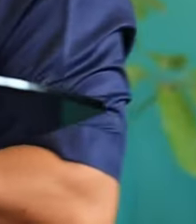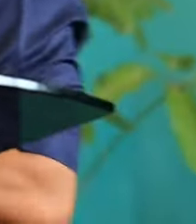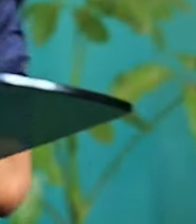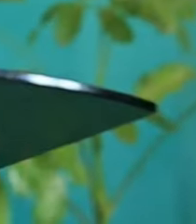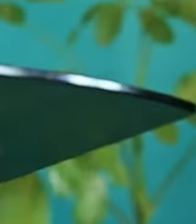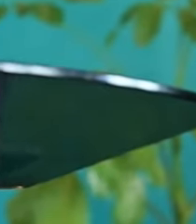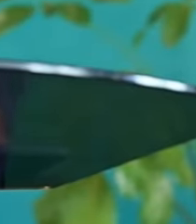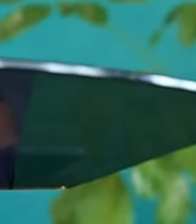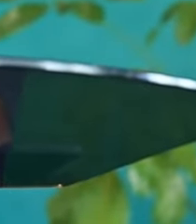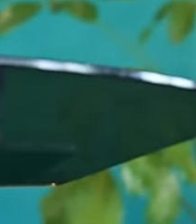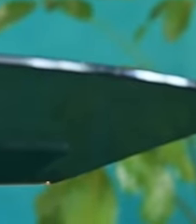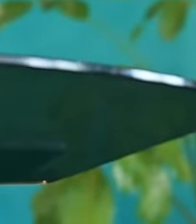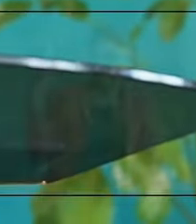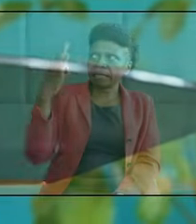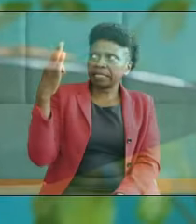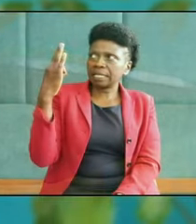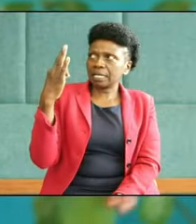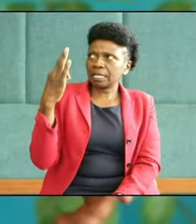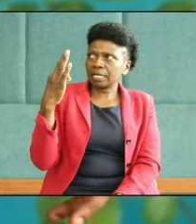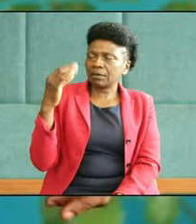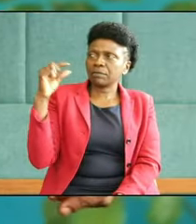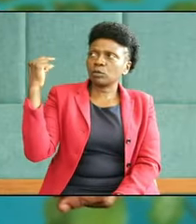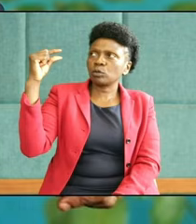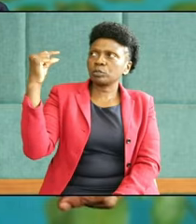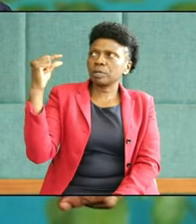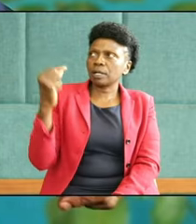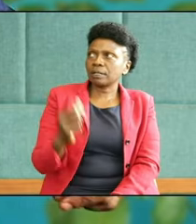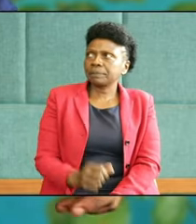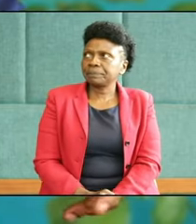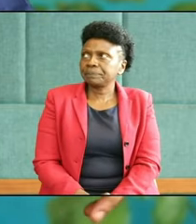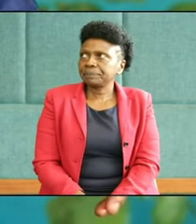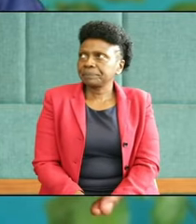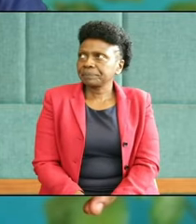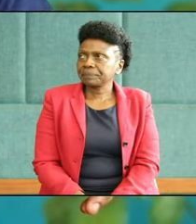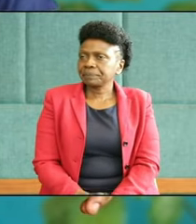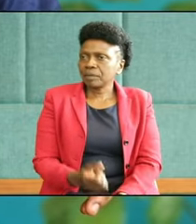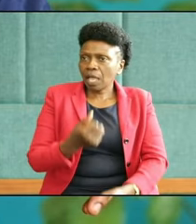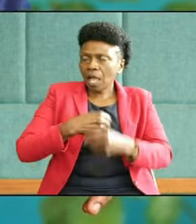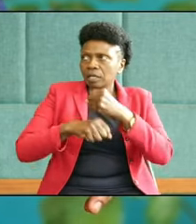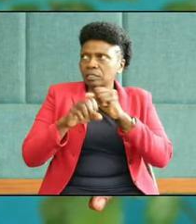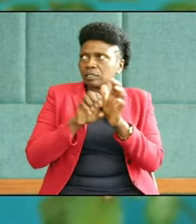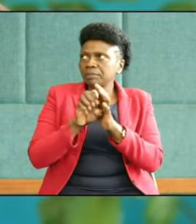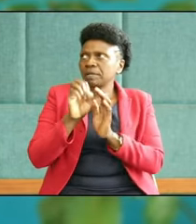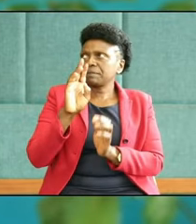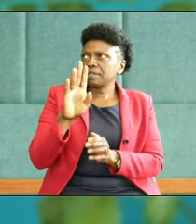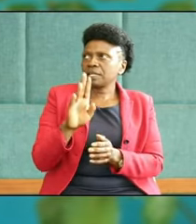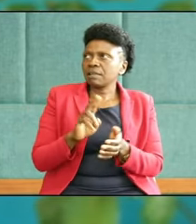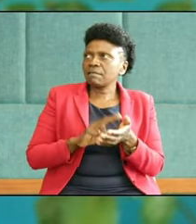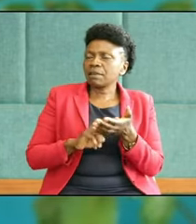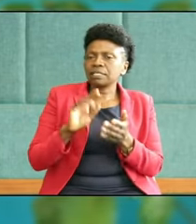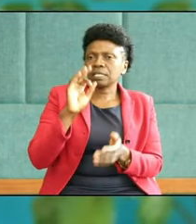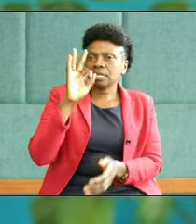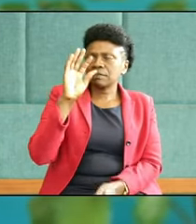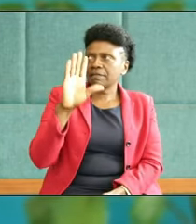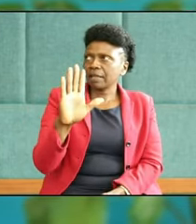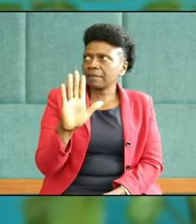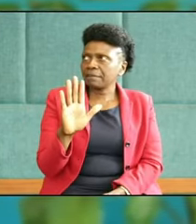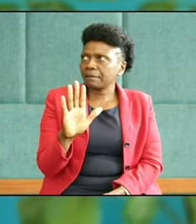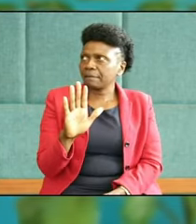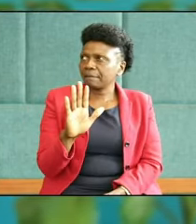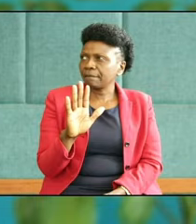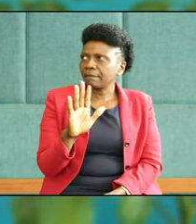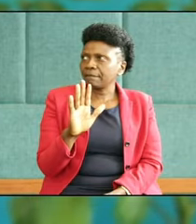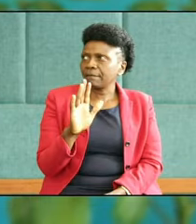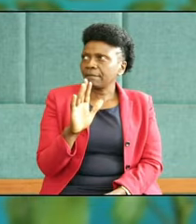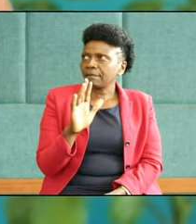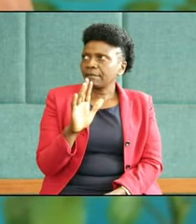then the preaching of the gospel. Acts 15, verse 35. Acts 8, verse